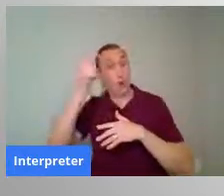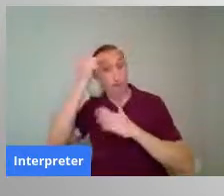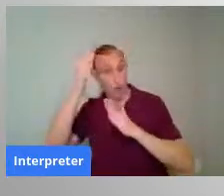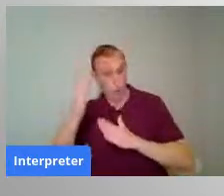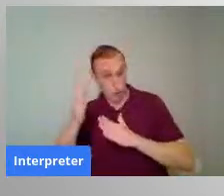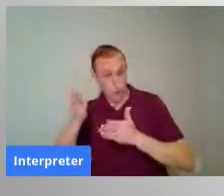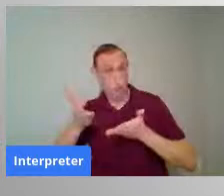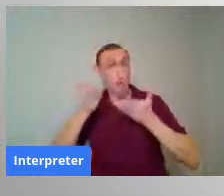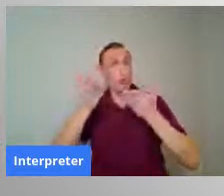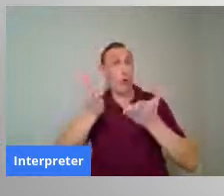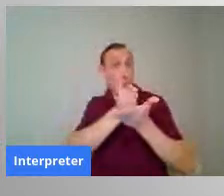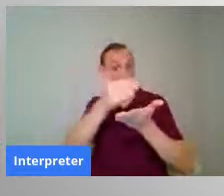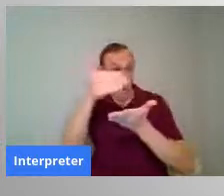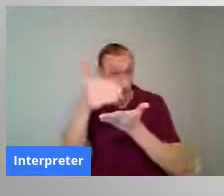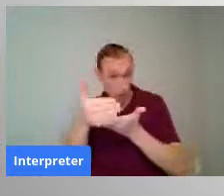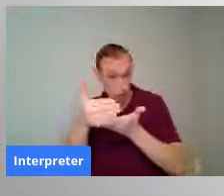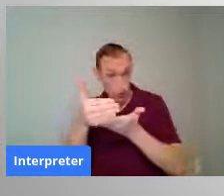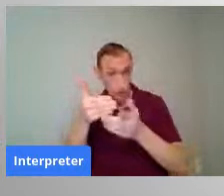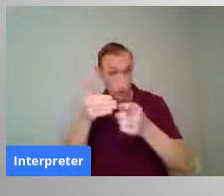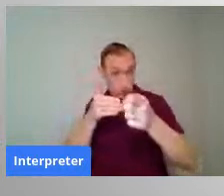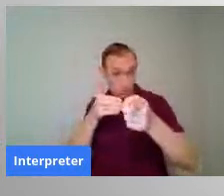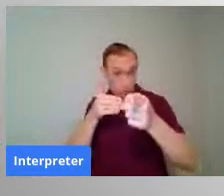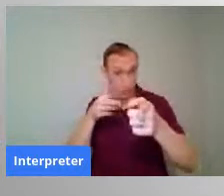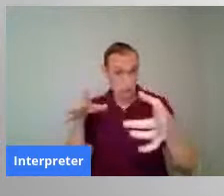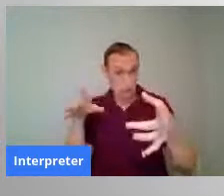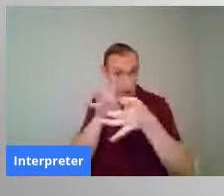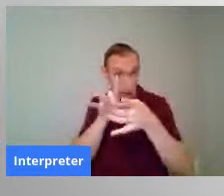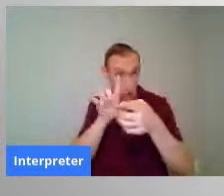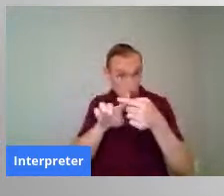is linked right here on page 13,